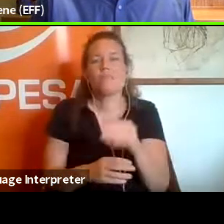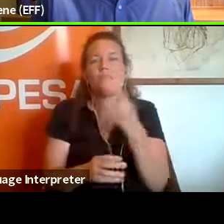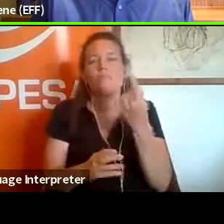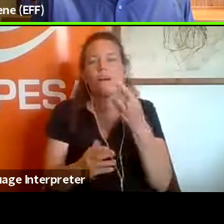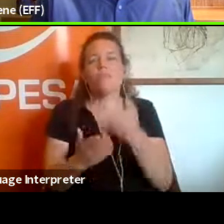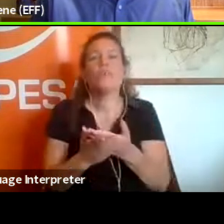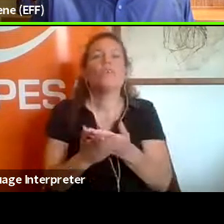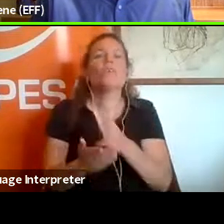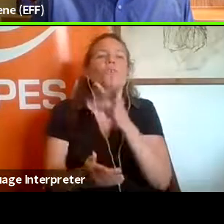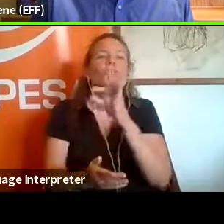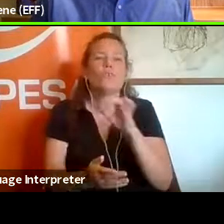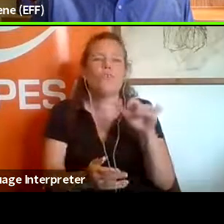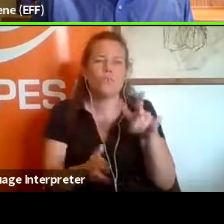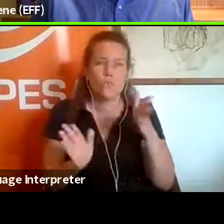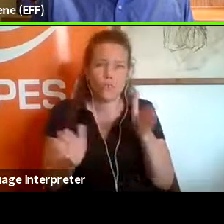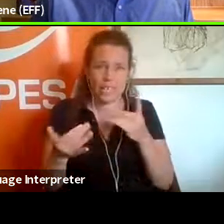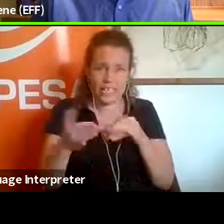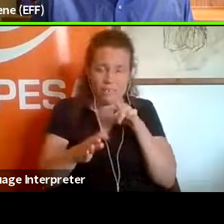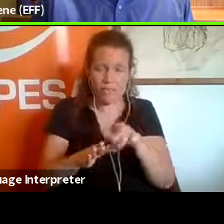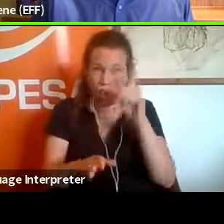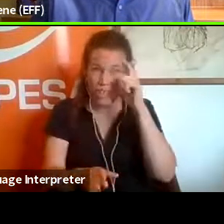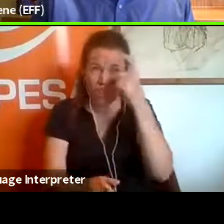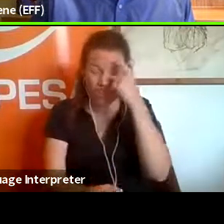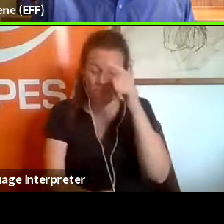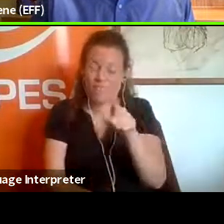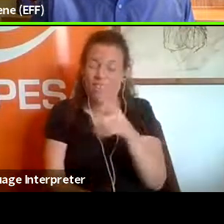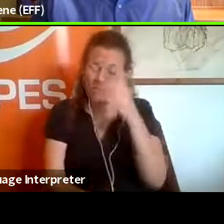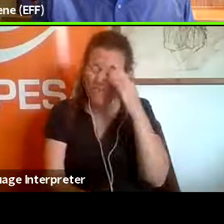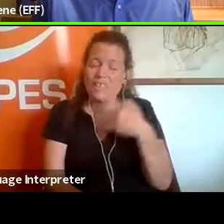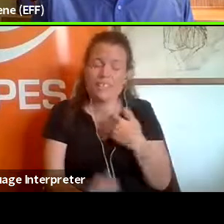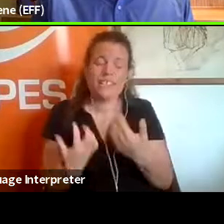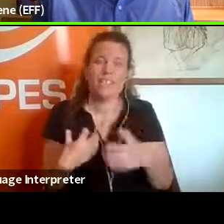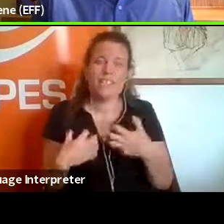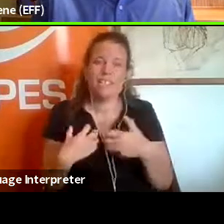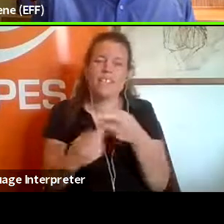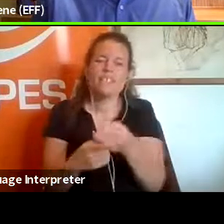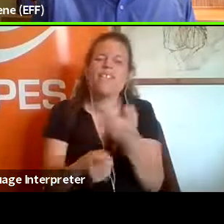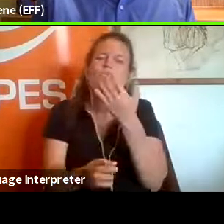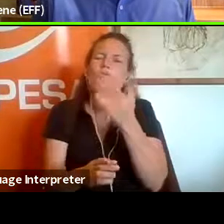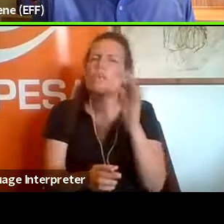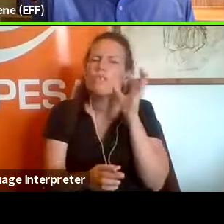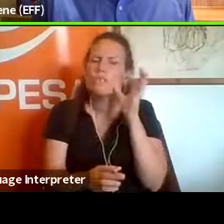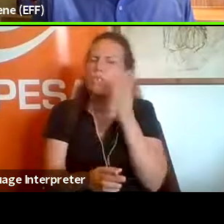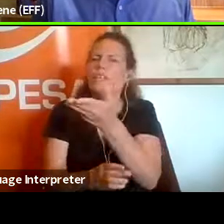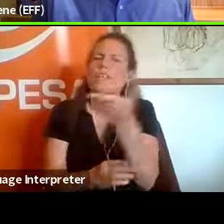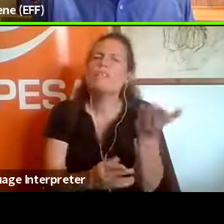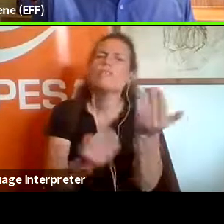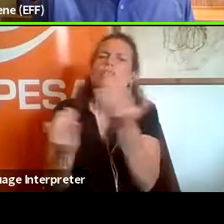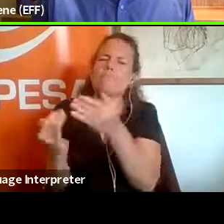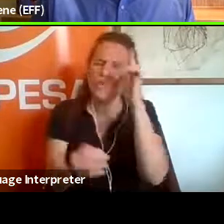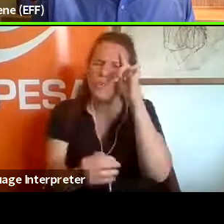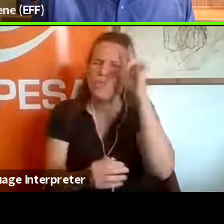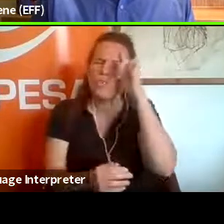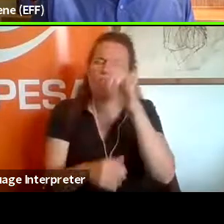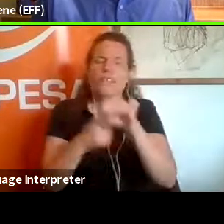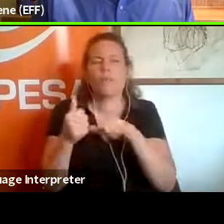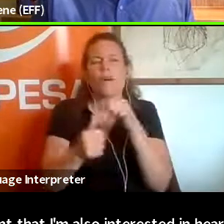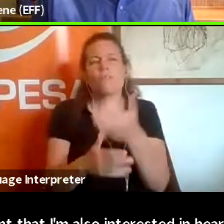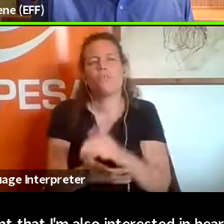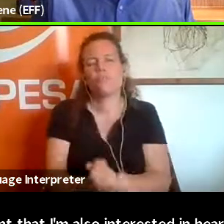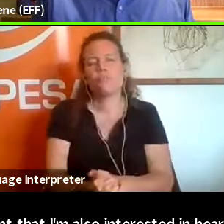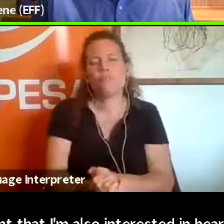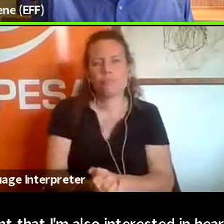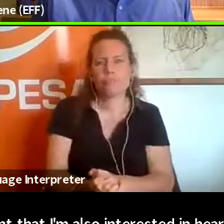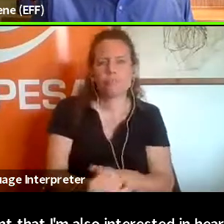governments, because I think this is an interesting point. I'm also interested in hearing what others think about it. I think